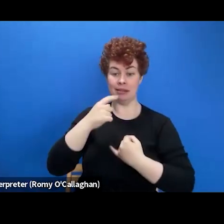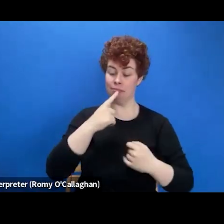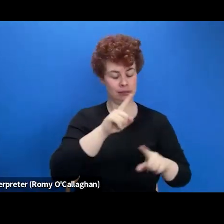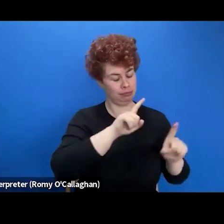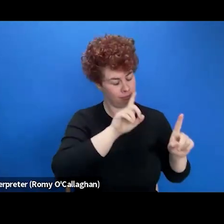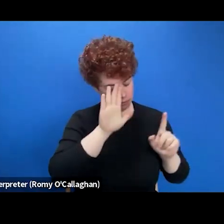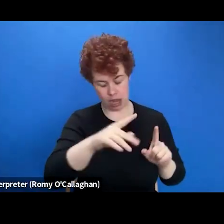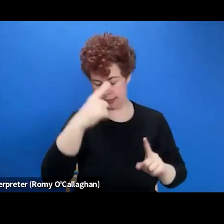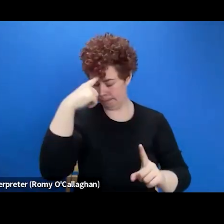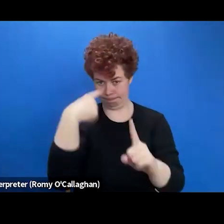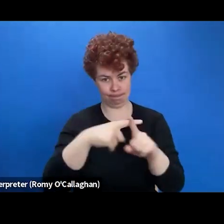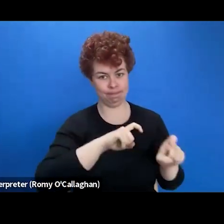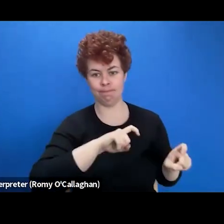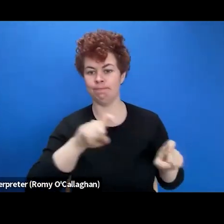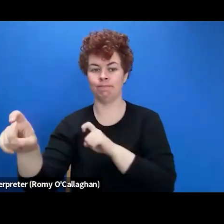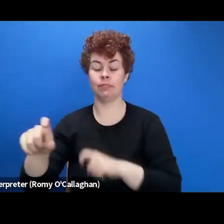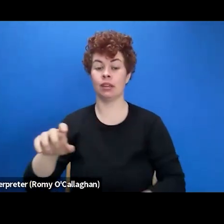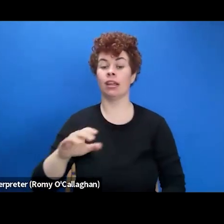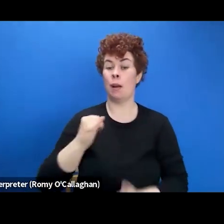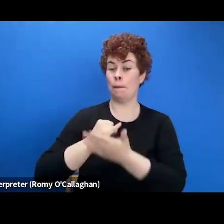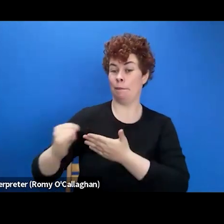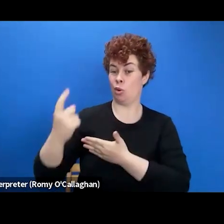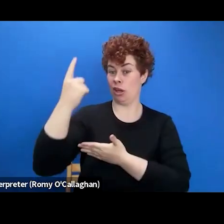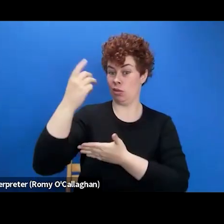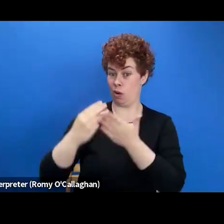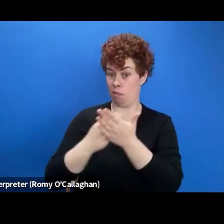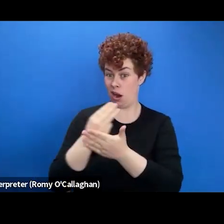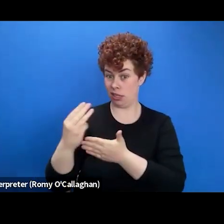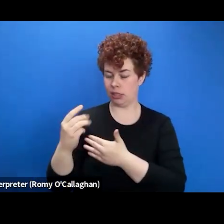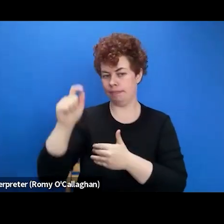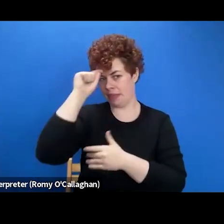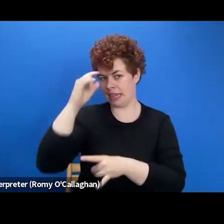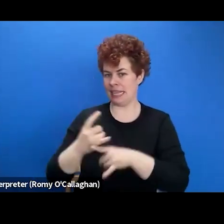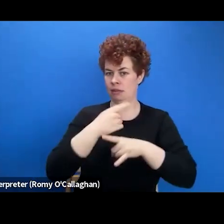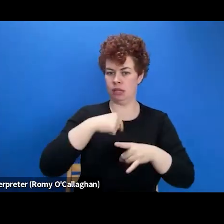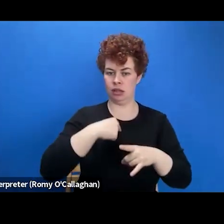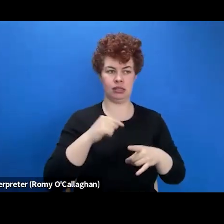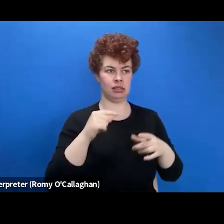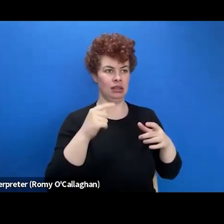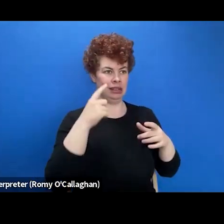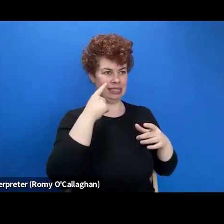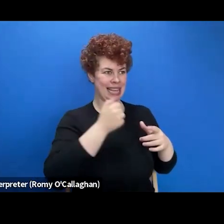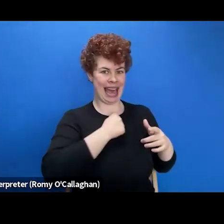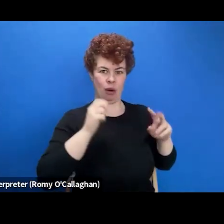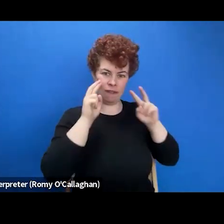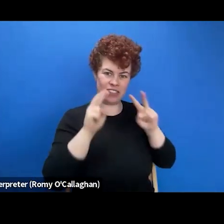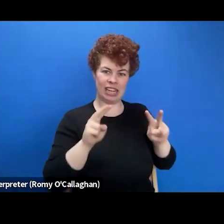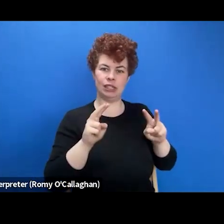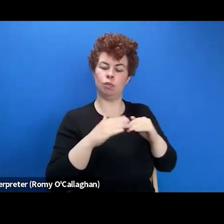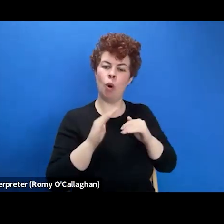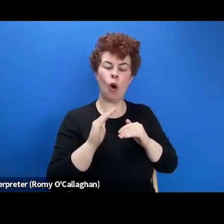connected together. So the boycott was one aspect. I think it helped us to frame our village with a really